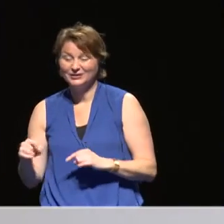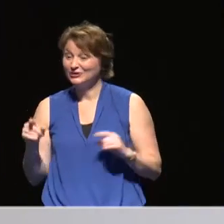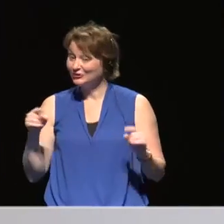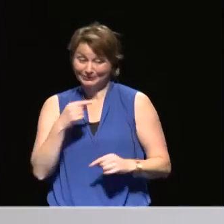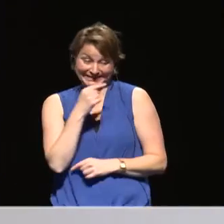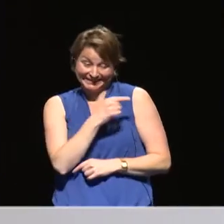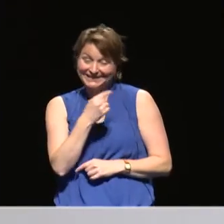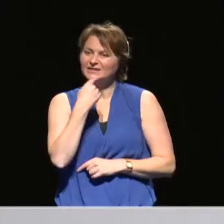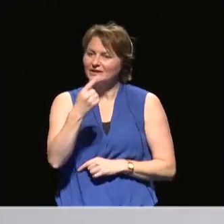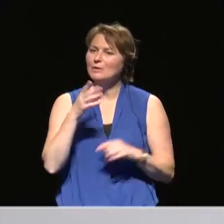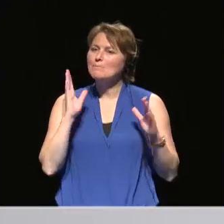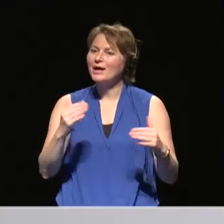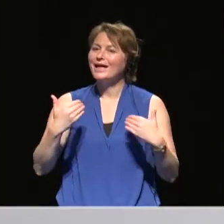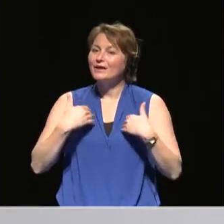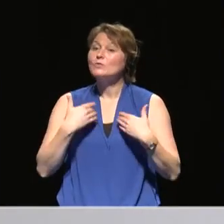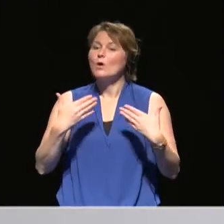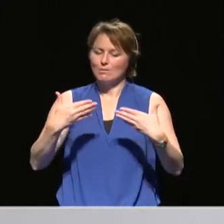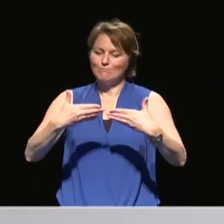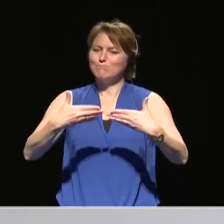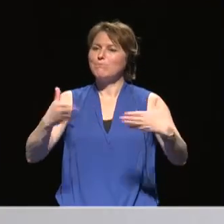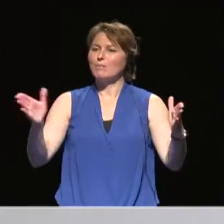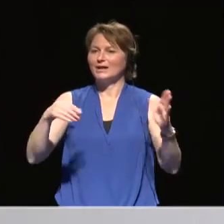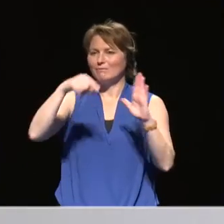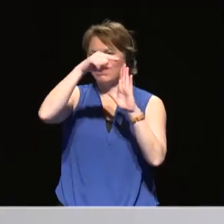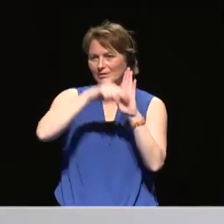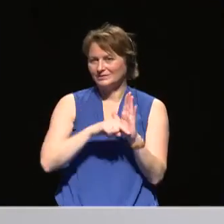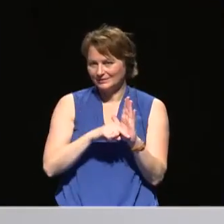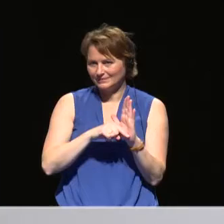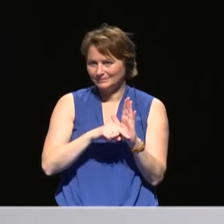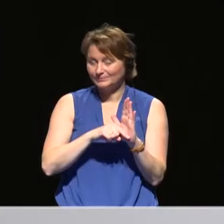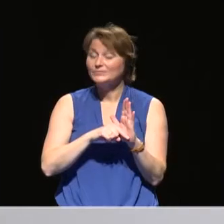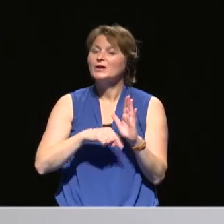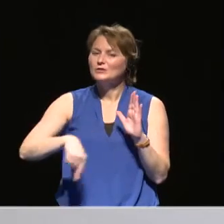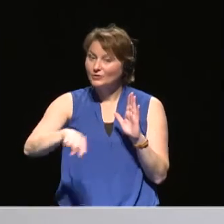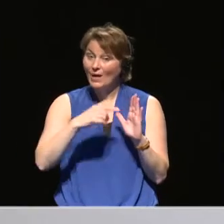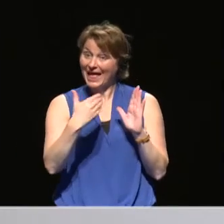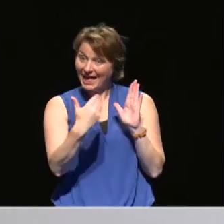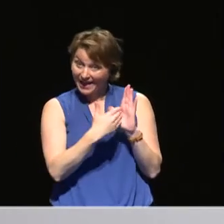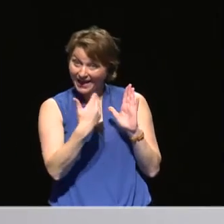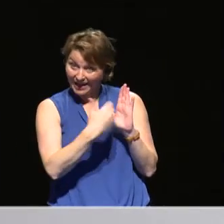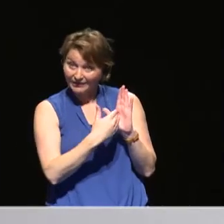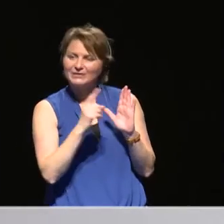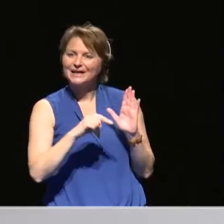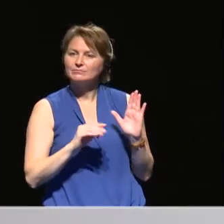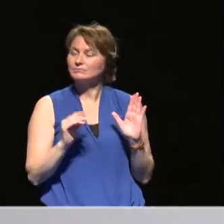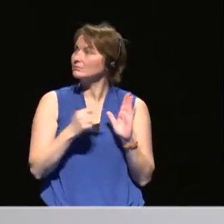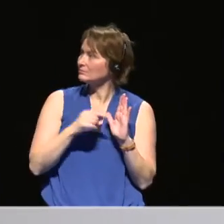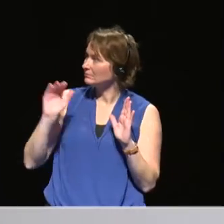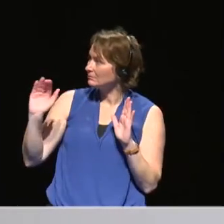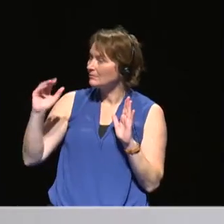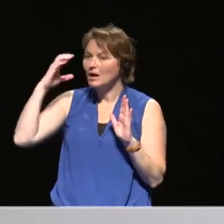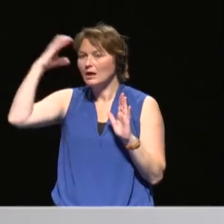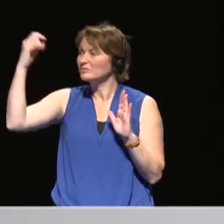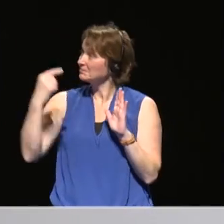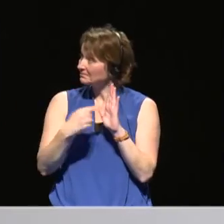need public policy. And only when you have the public policy can you begin to also challenge governments and very powerful actors in